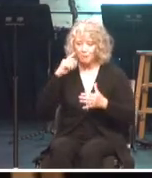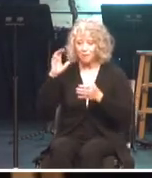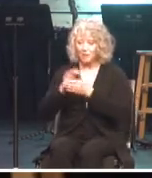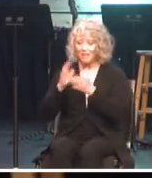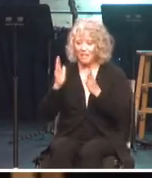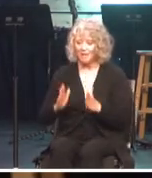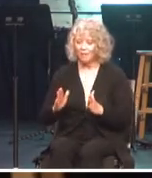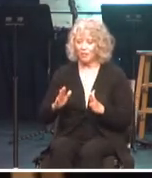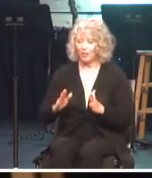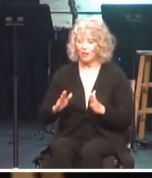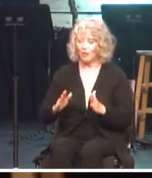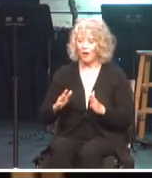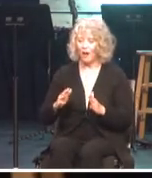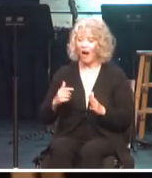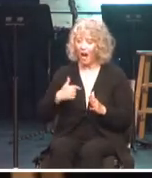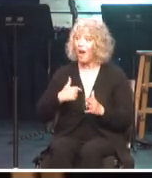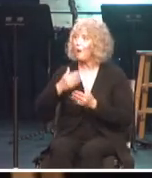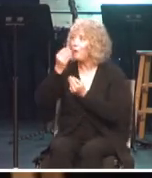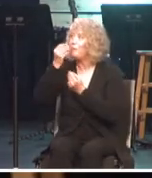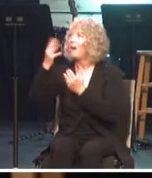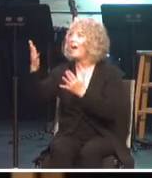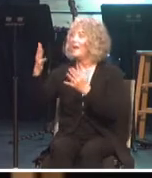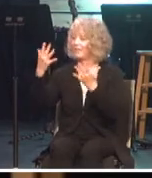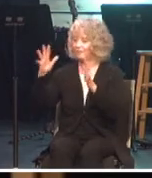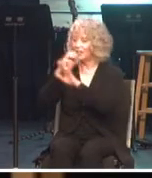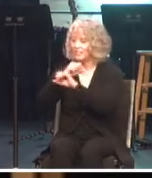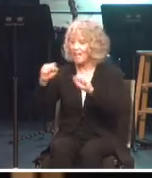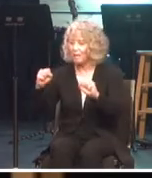to Christ after he saved you.